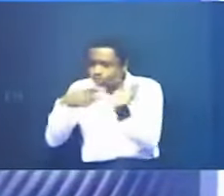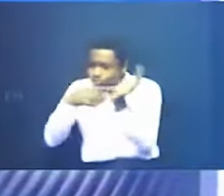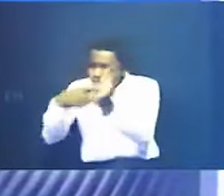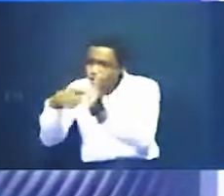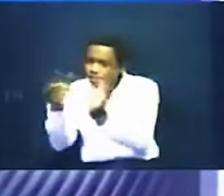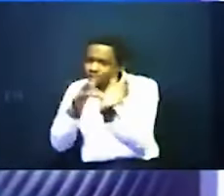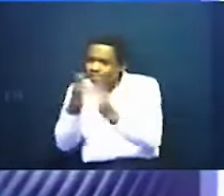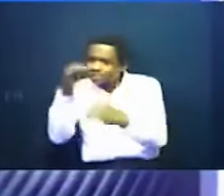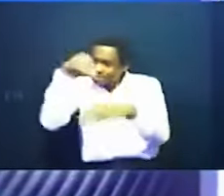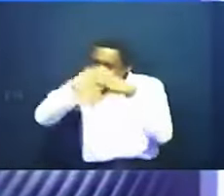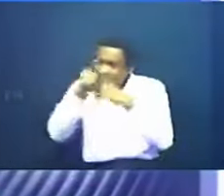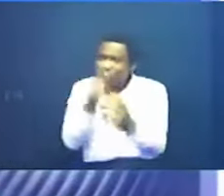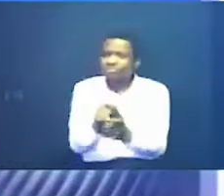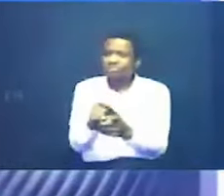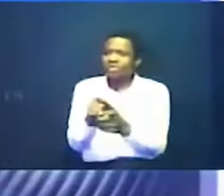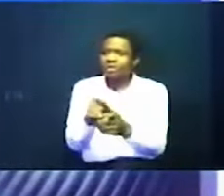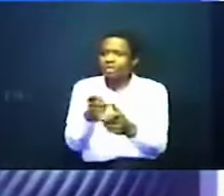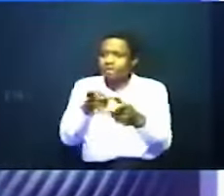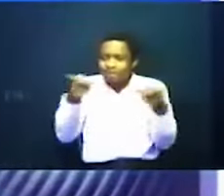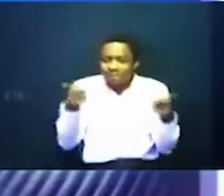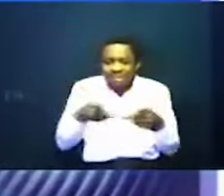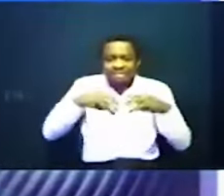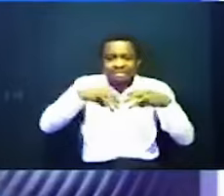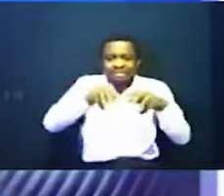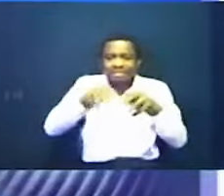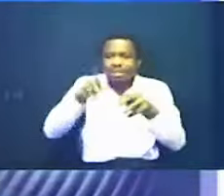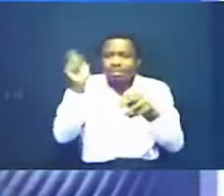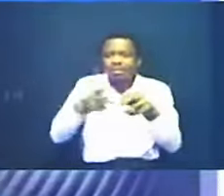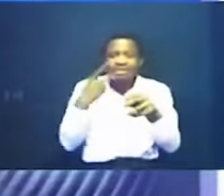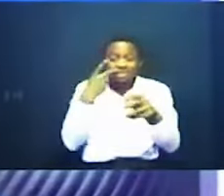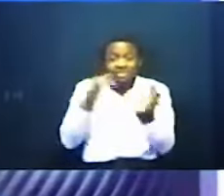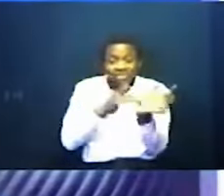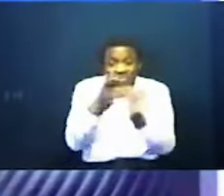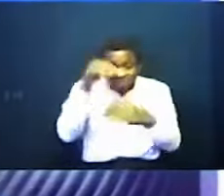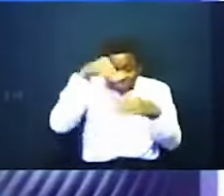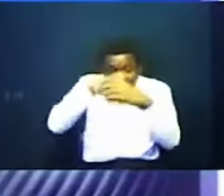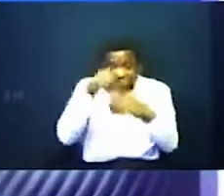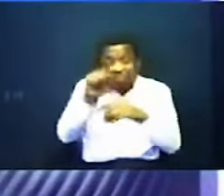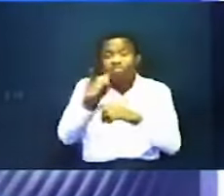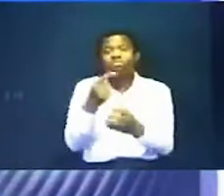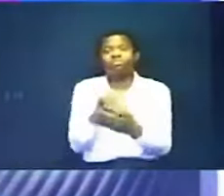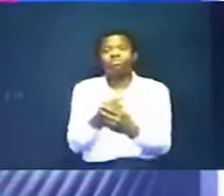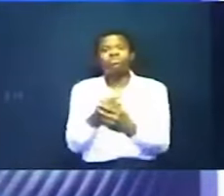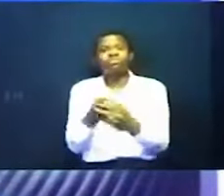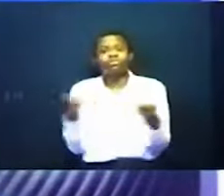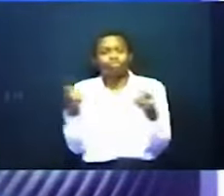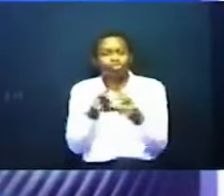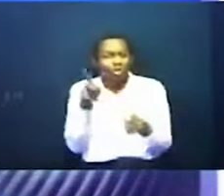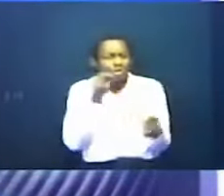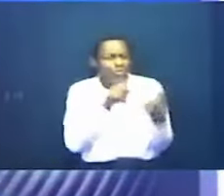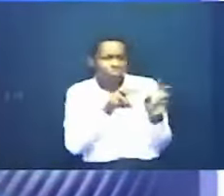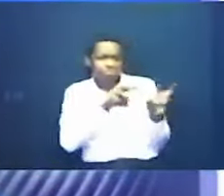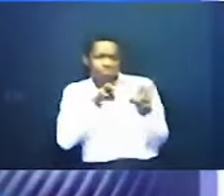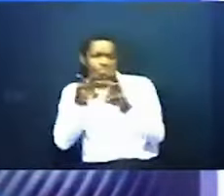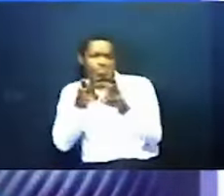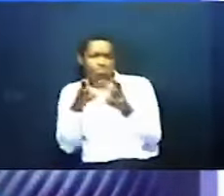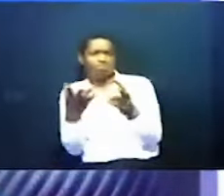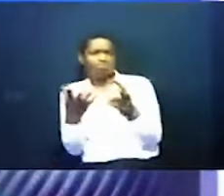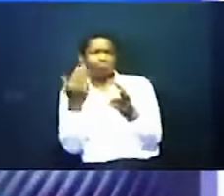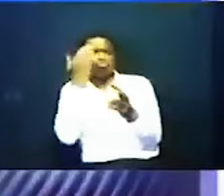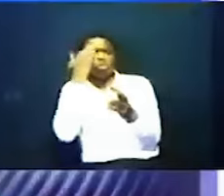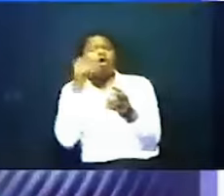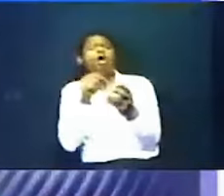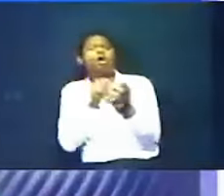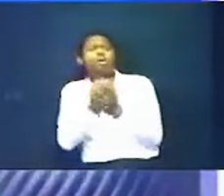see Jesus in you at the marketplace. Ye unhu Yesu wo umu se ejuma wo kono ono nam kono. So that people will not have to struggle na